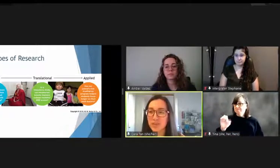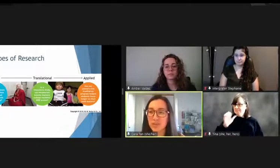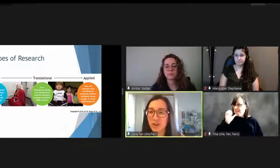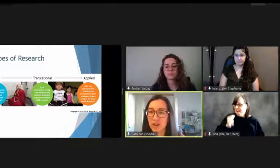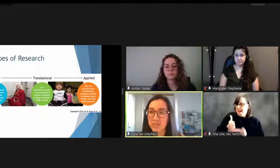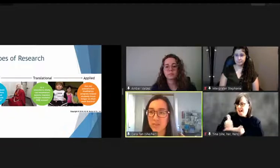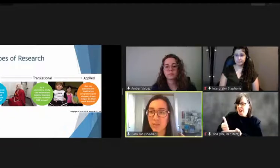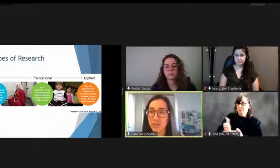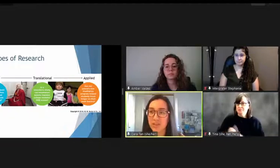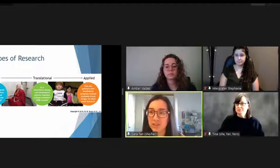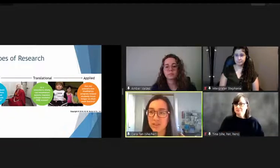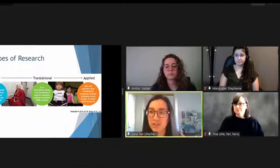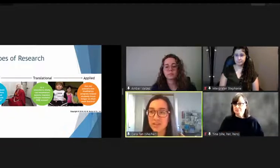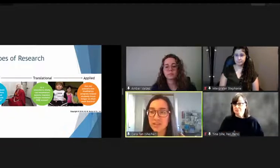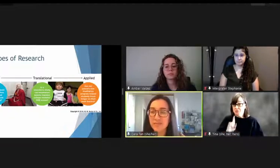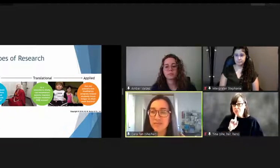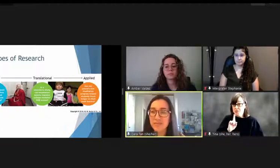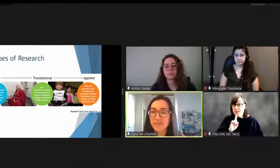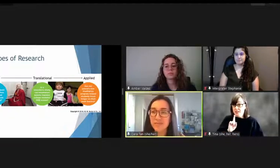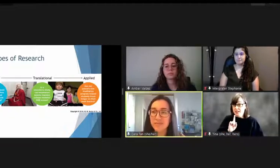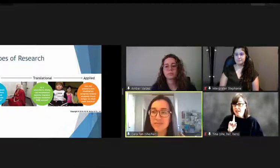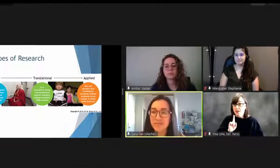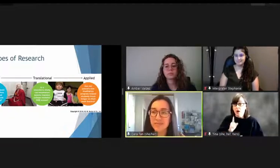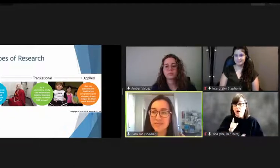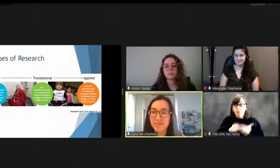people distrust police.